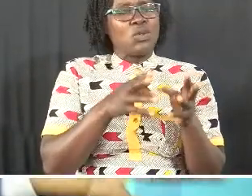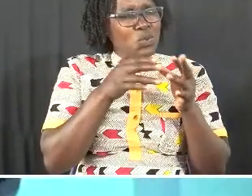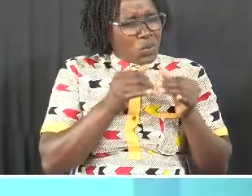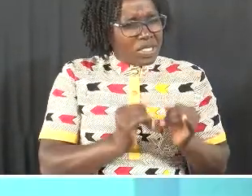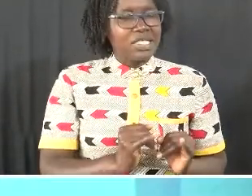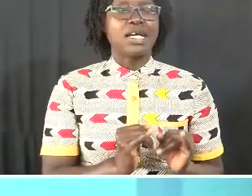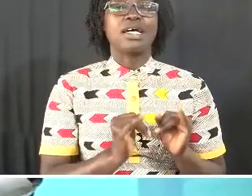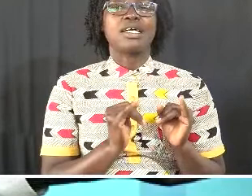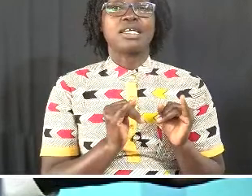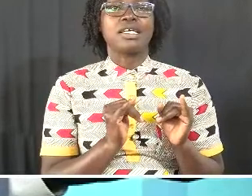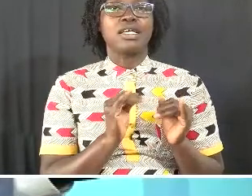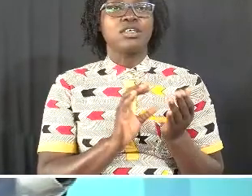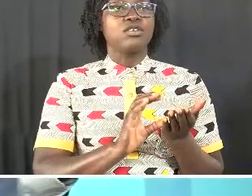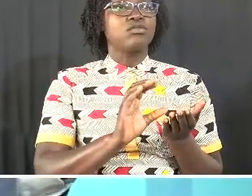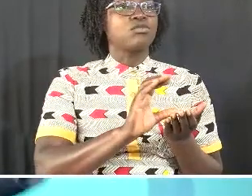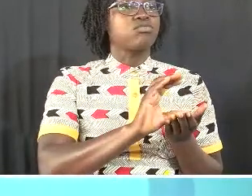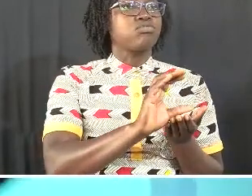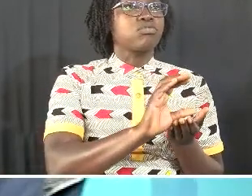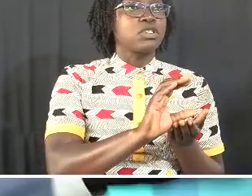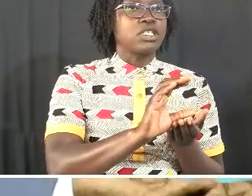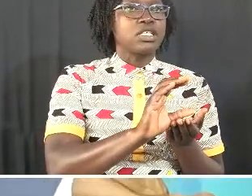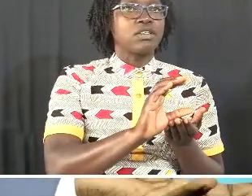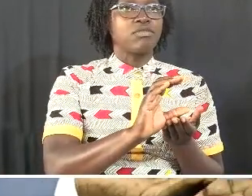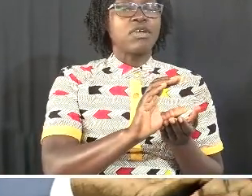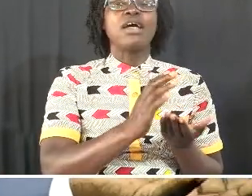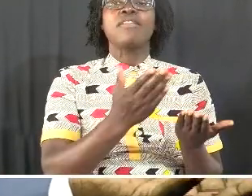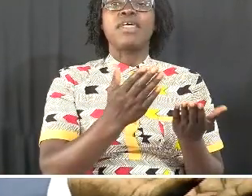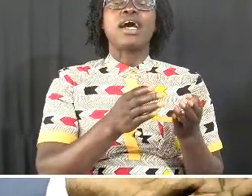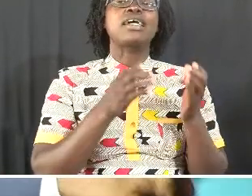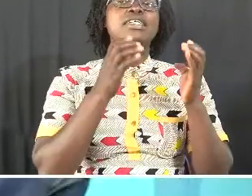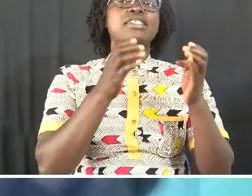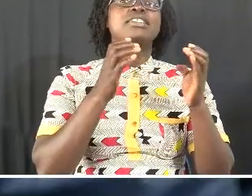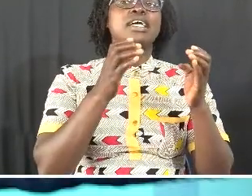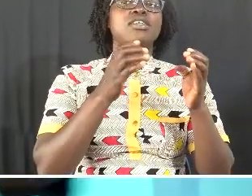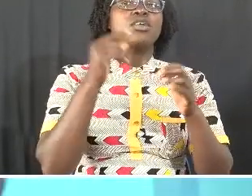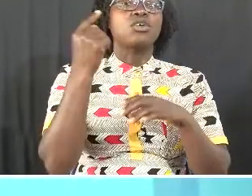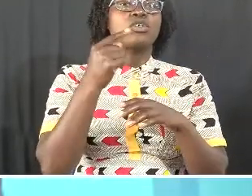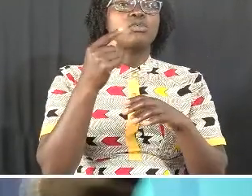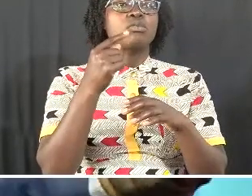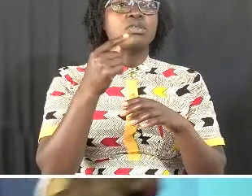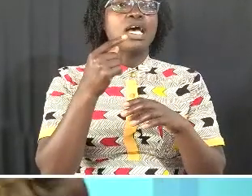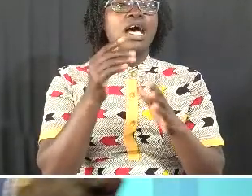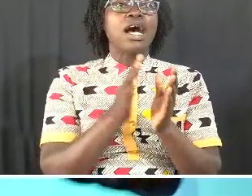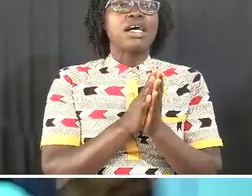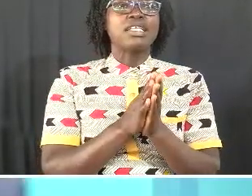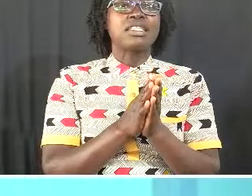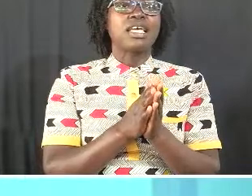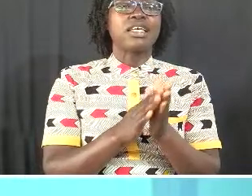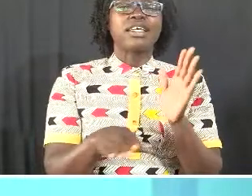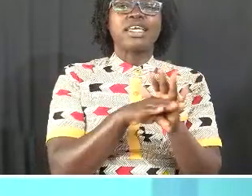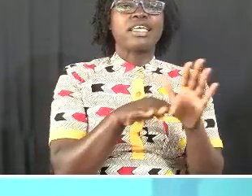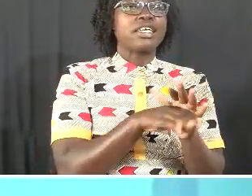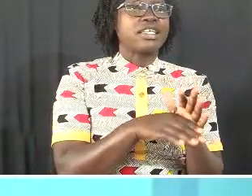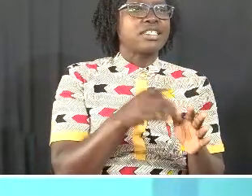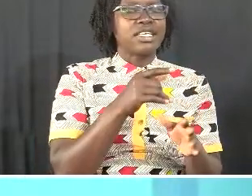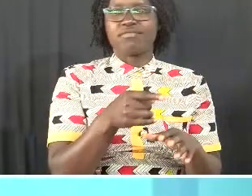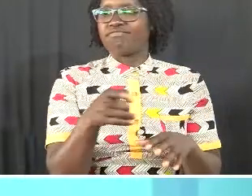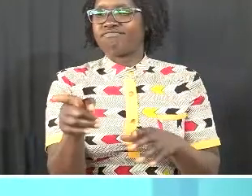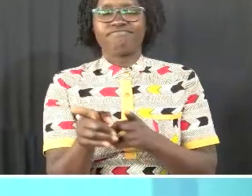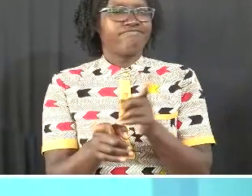to give them the eternal gospel. And they keep twisting us, sending us this way, that